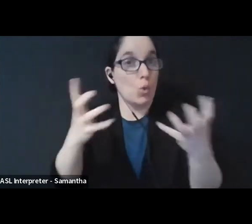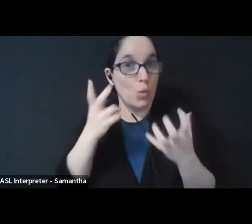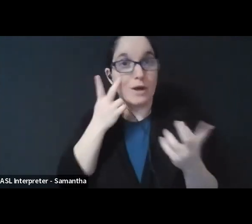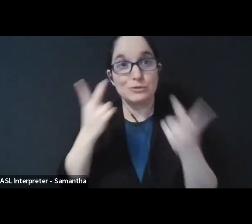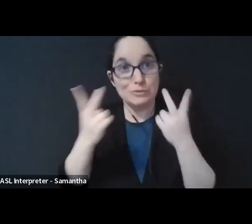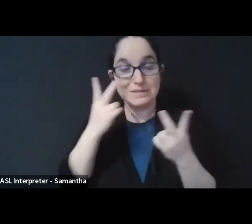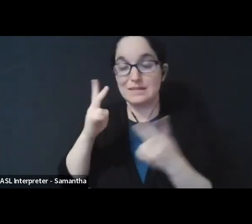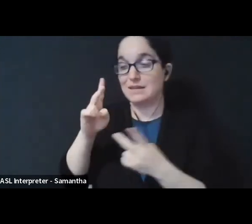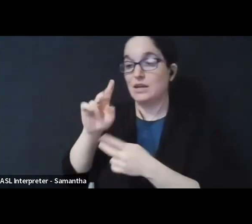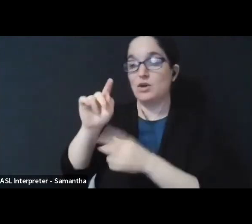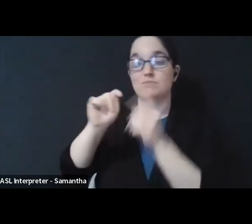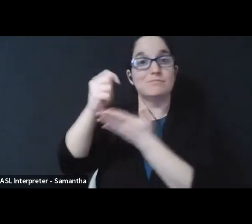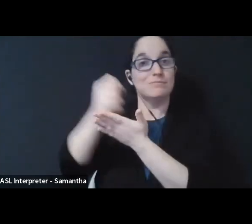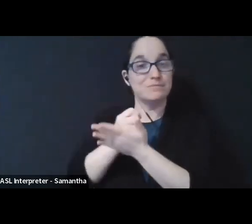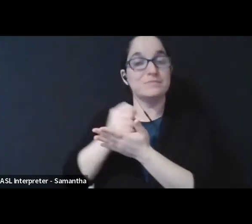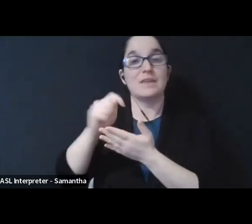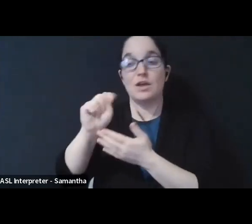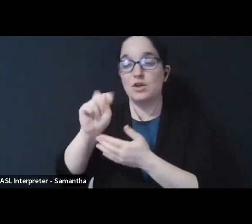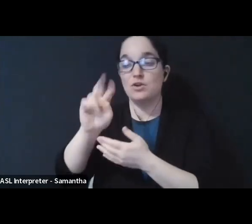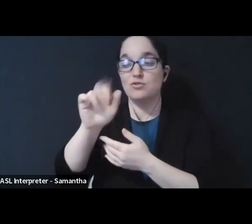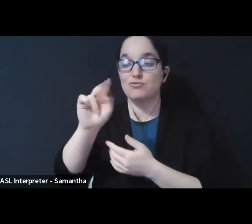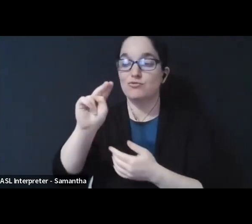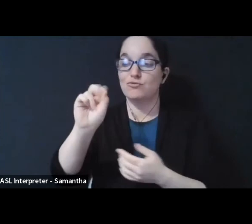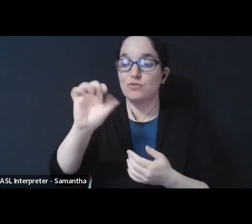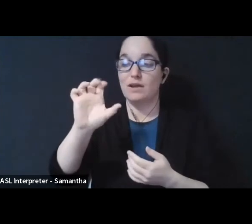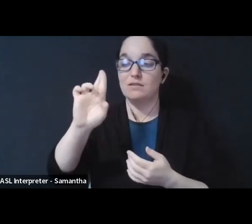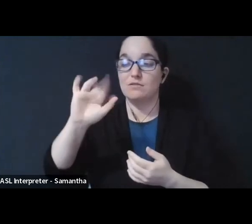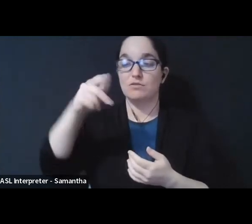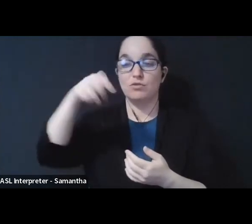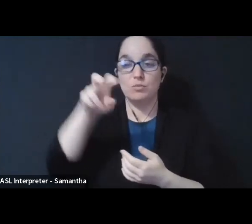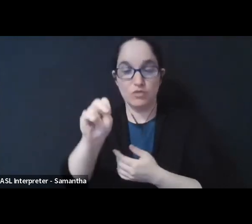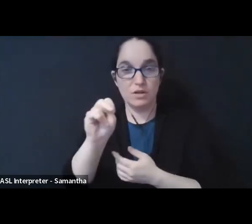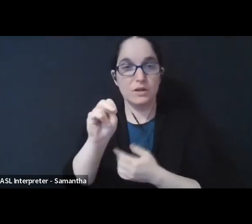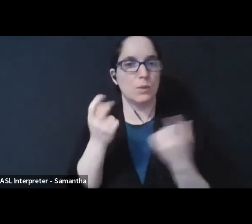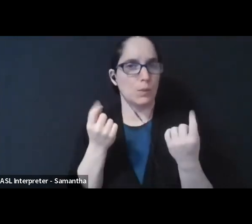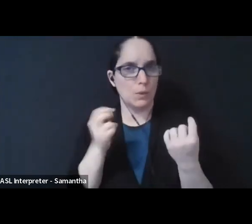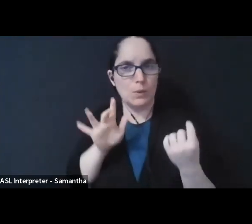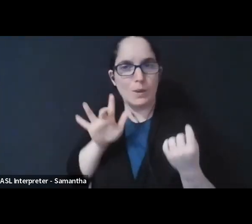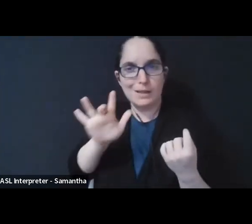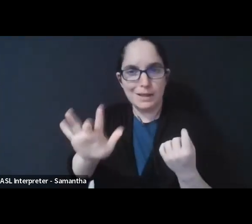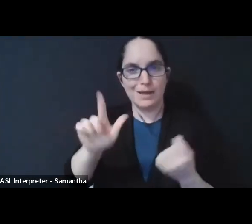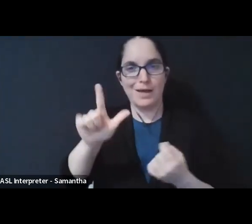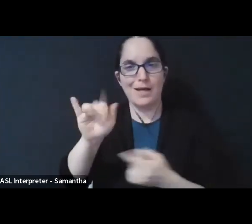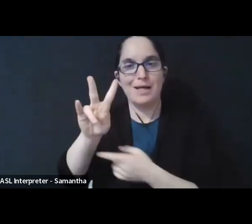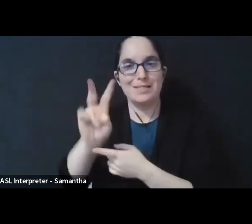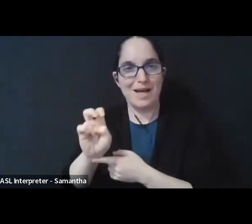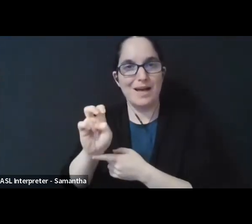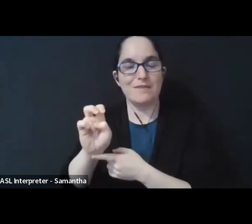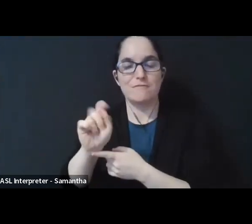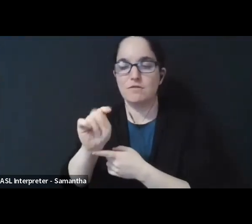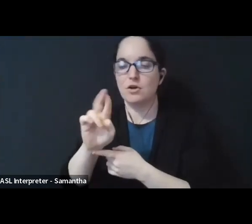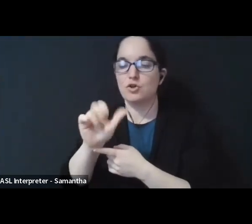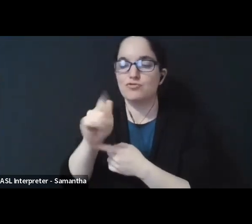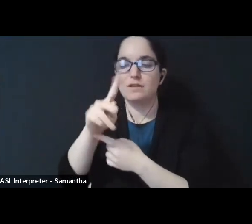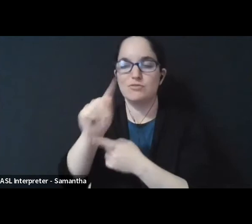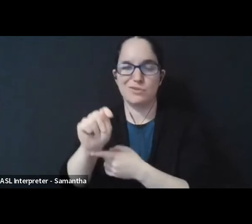live transcription and can't see the transcription now, you can click on the live transcript button on your screen or the three dots where it reads